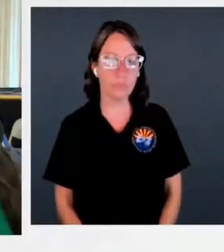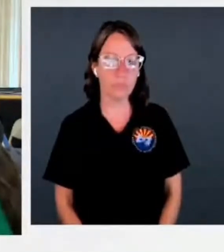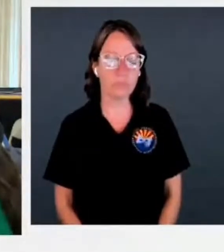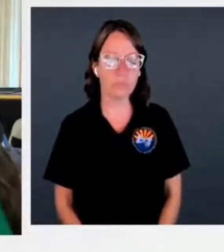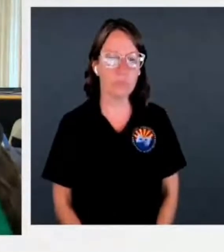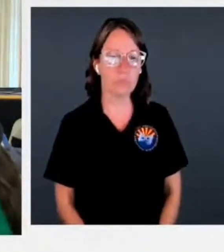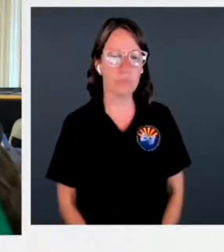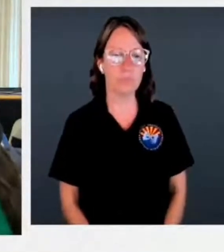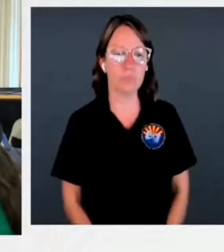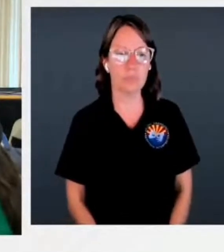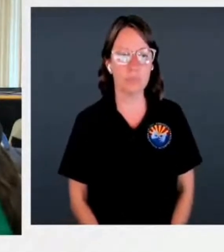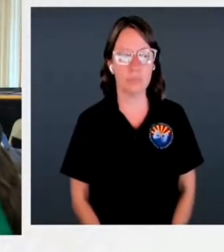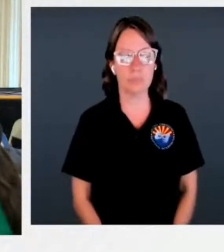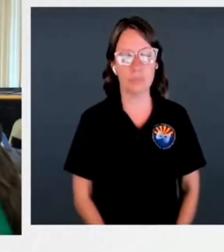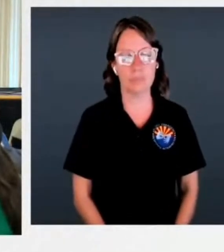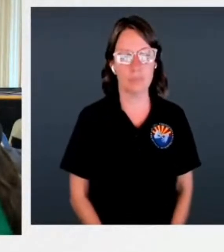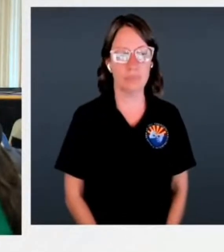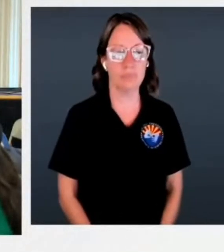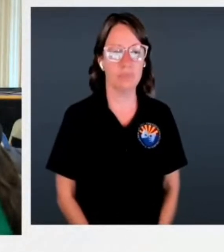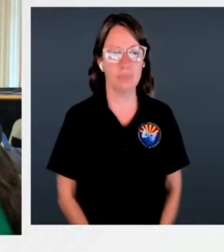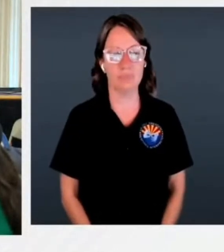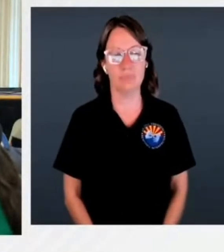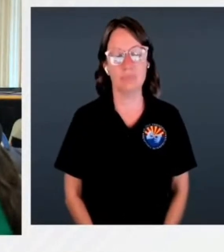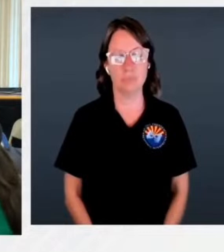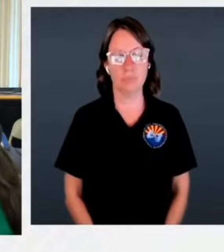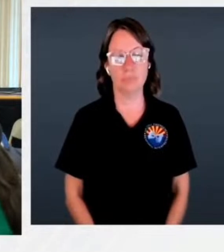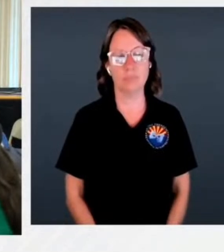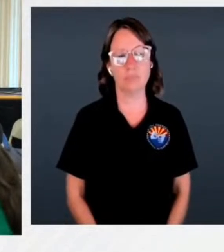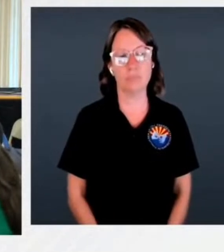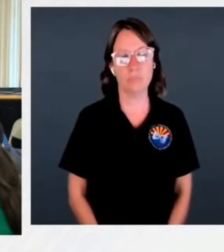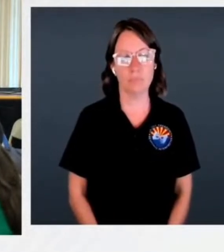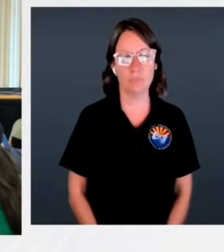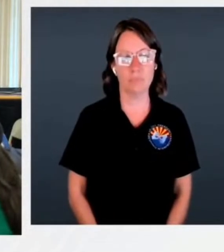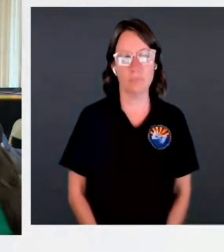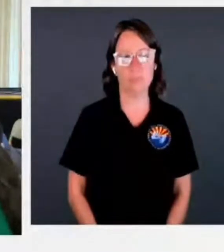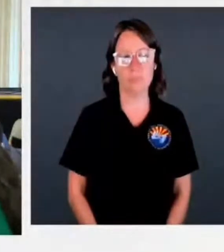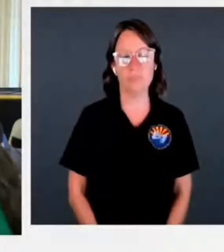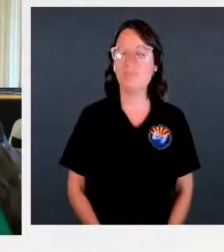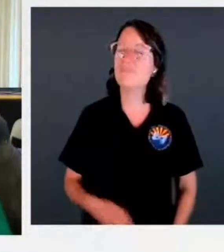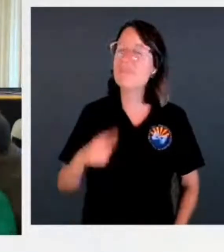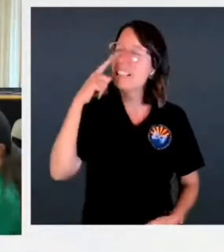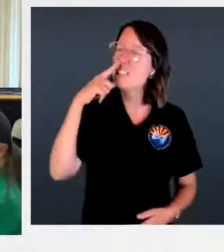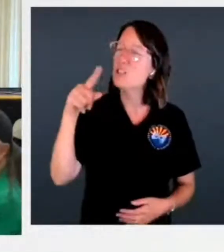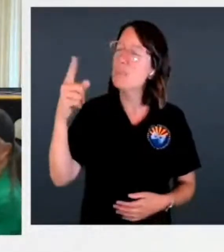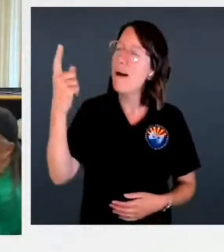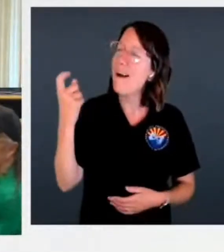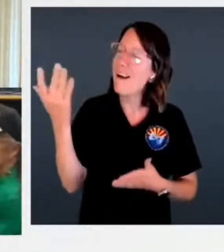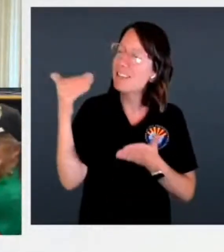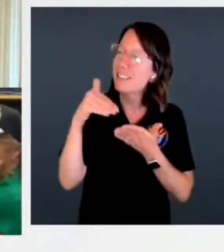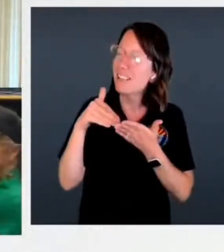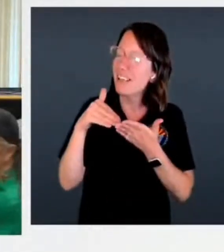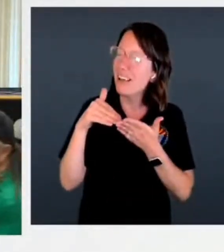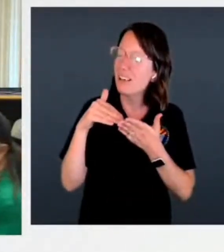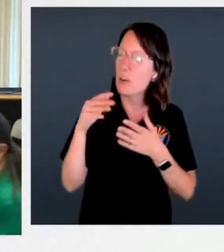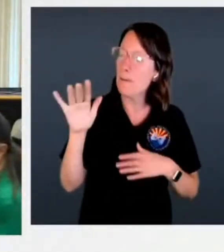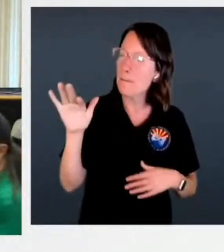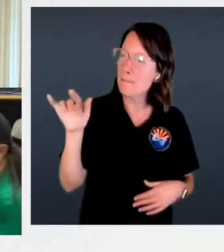Extends off of Highway 3. Okay. Can we repeat that question one more time, Lynn?